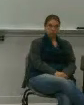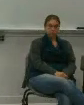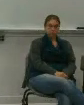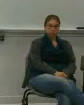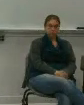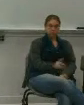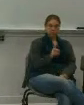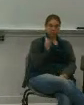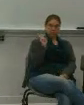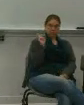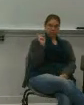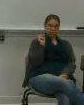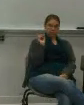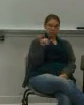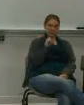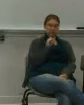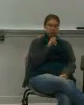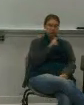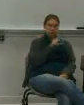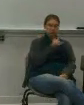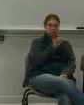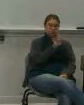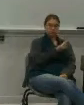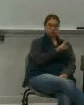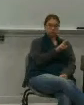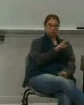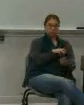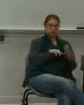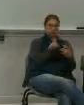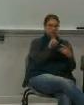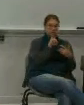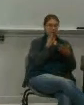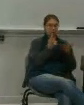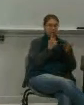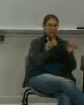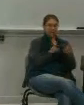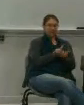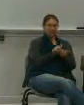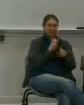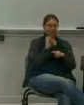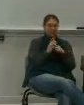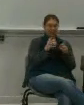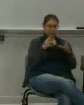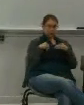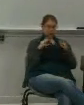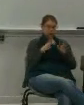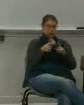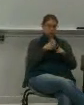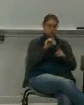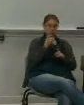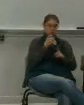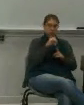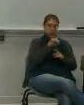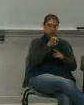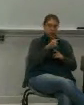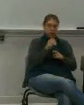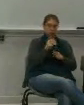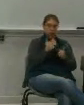So this is, that is the sulfur compounds are serving as an electron acceptor to oxidize what compound?